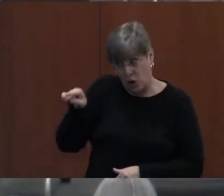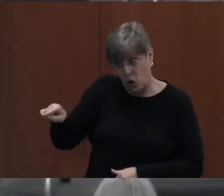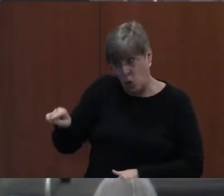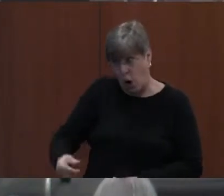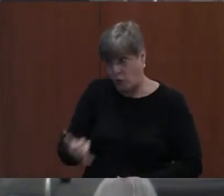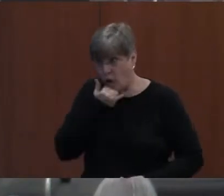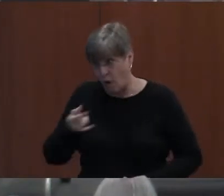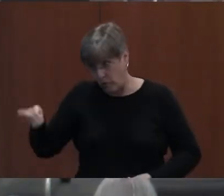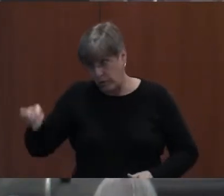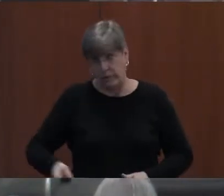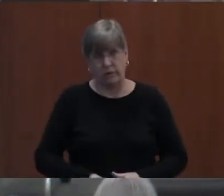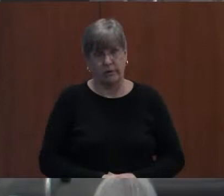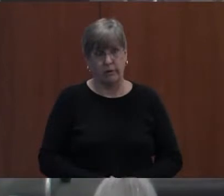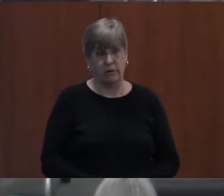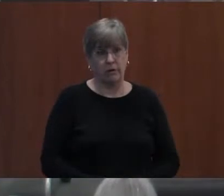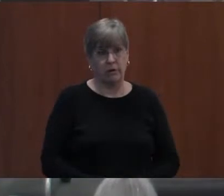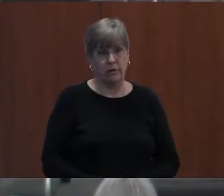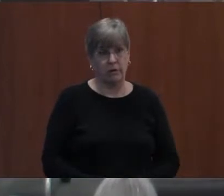wronged.